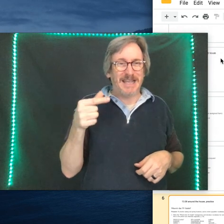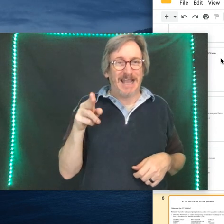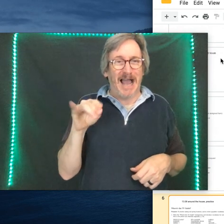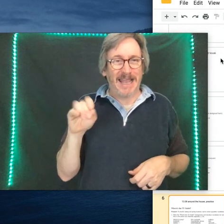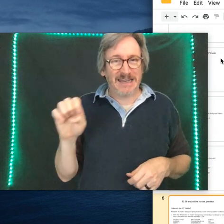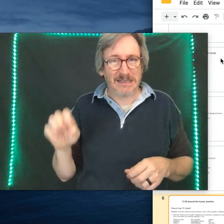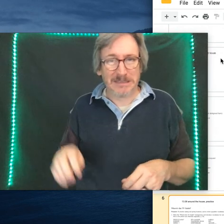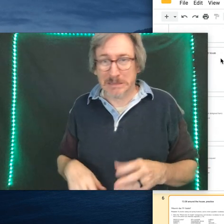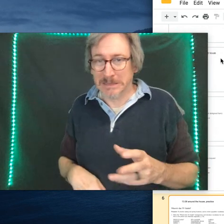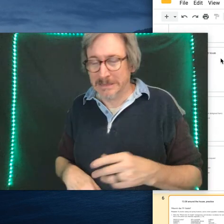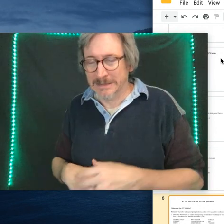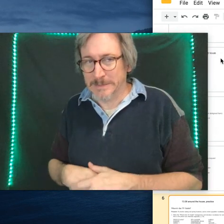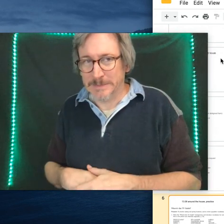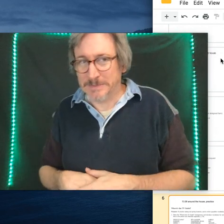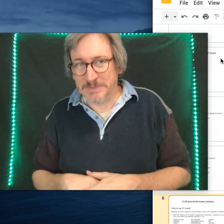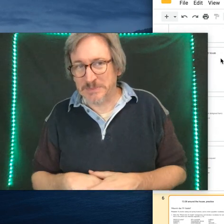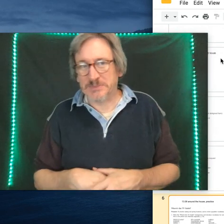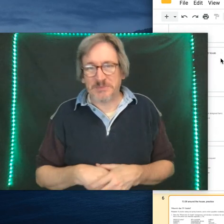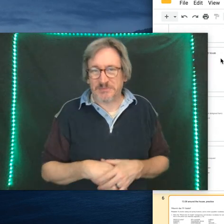TV guide.